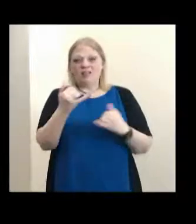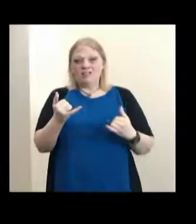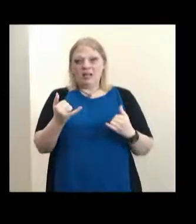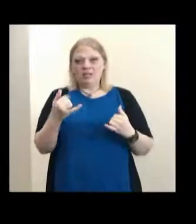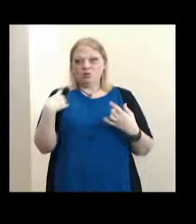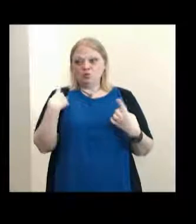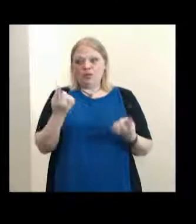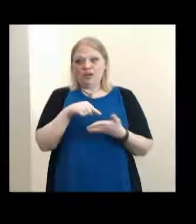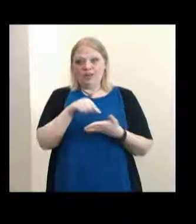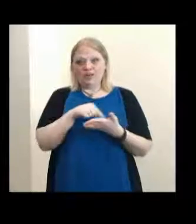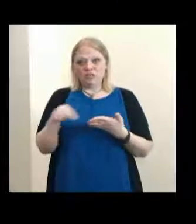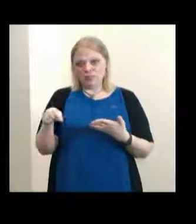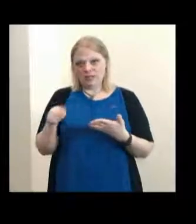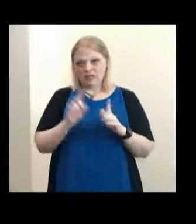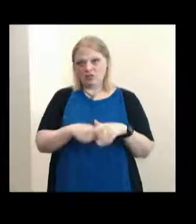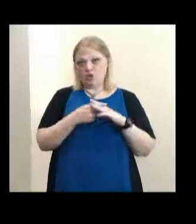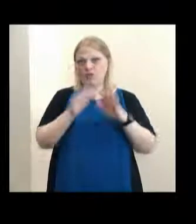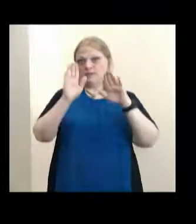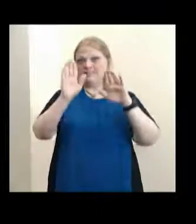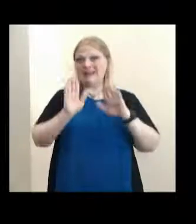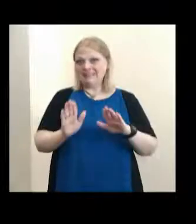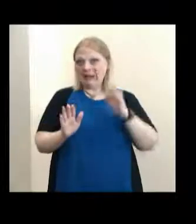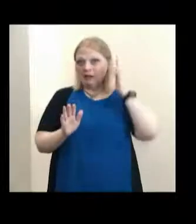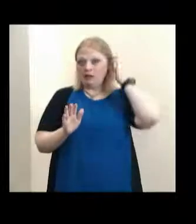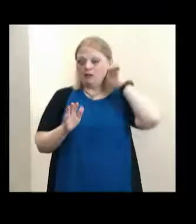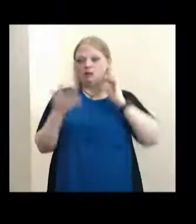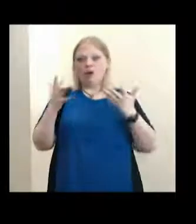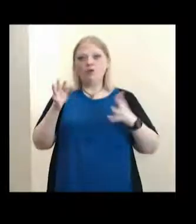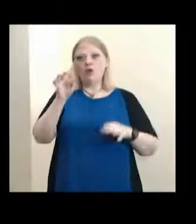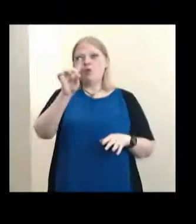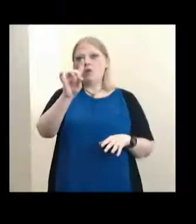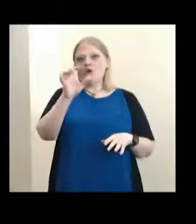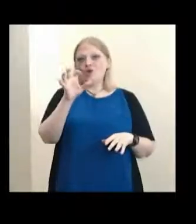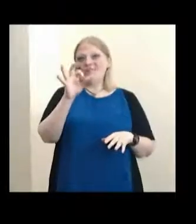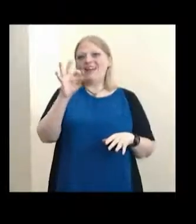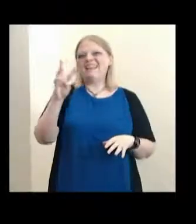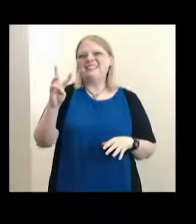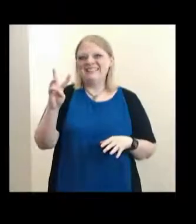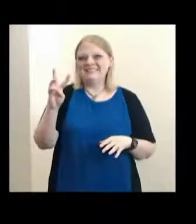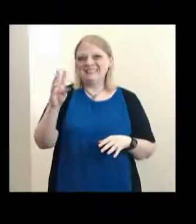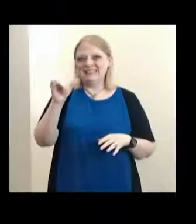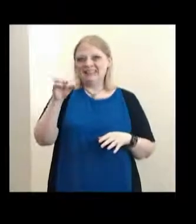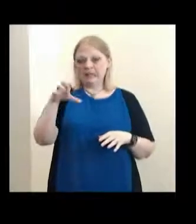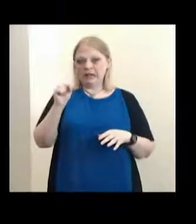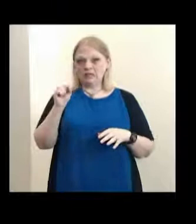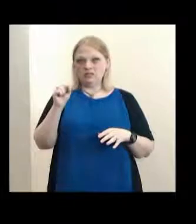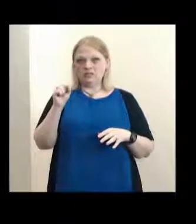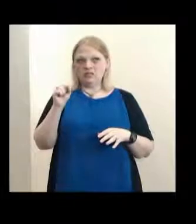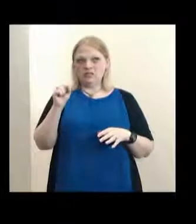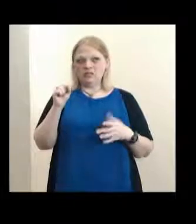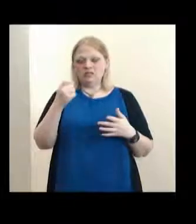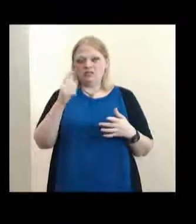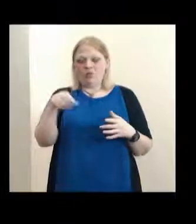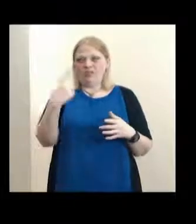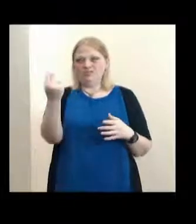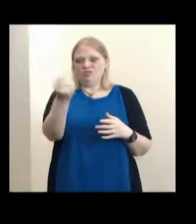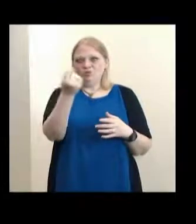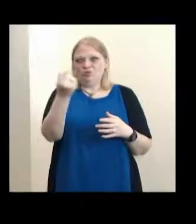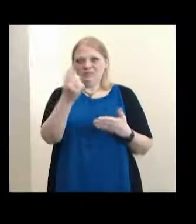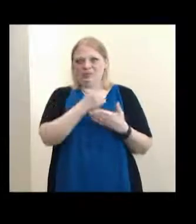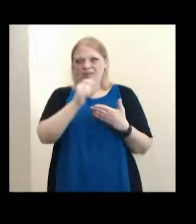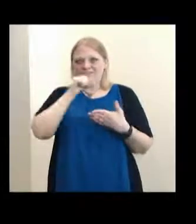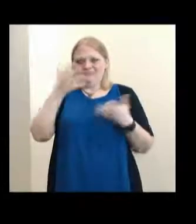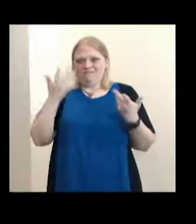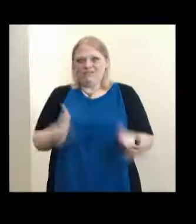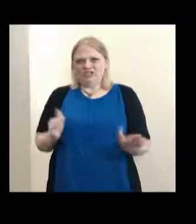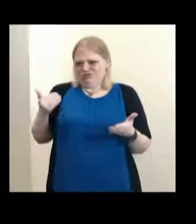week, as of starting on Sunday, there's already been 196 cases, and the week isn't even over yet. So we are seeing so